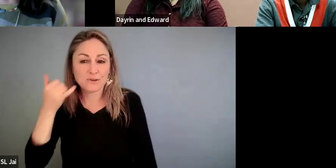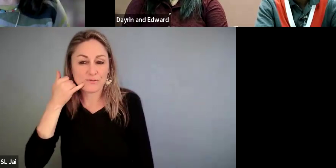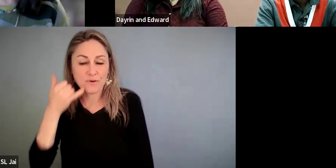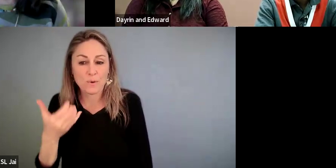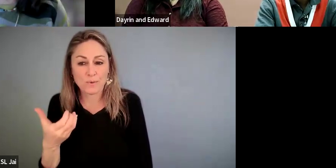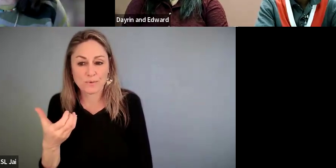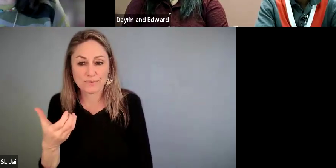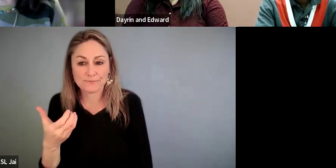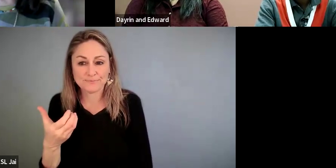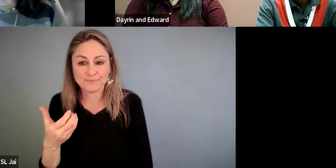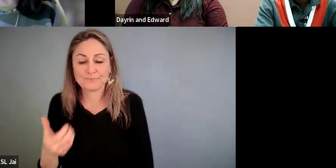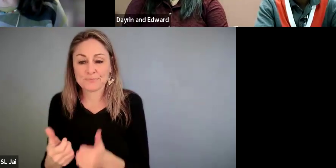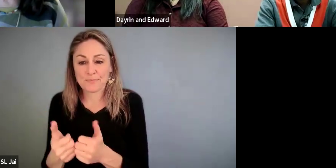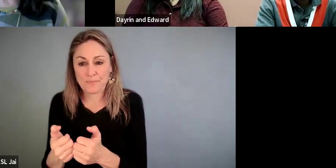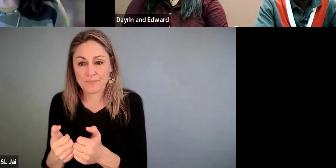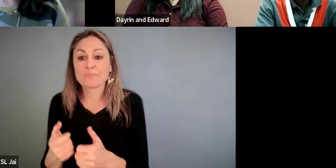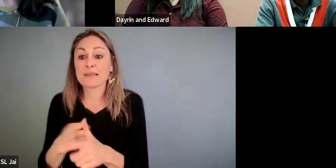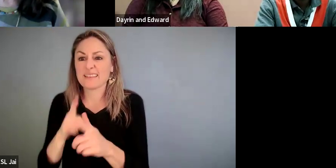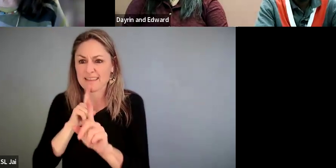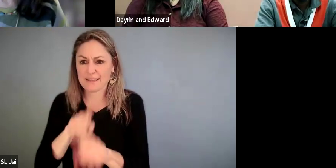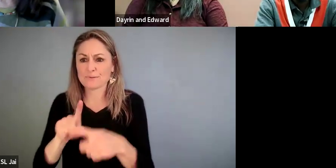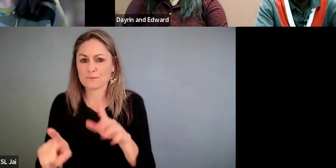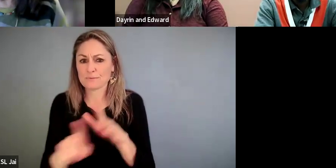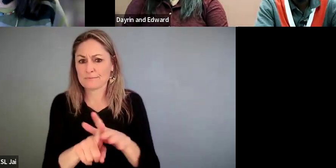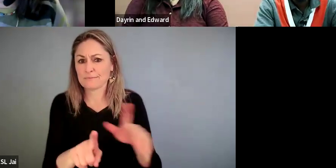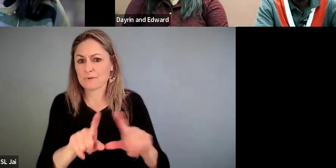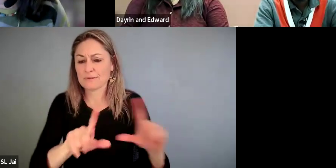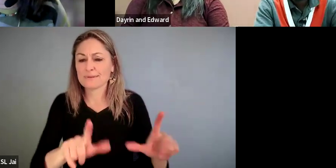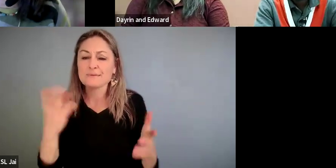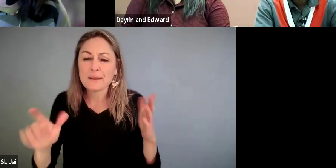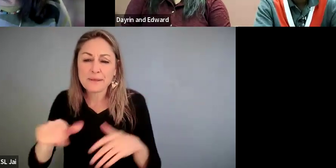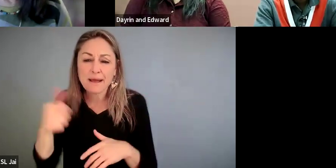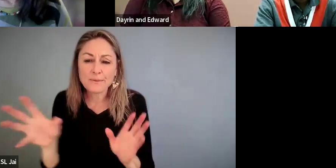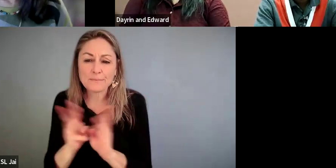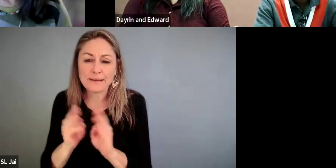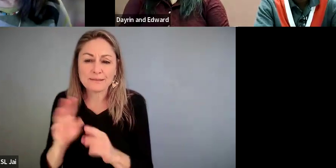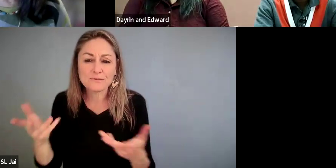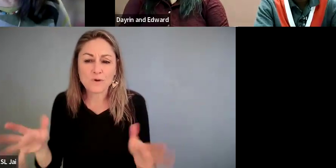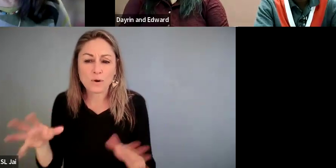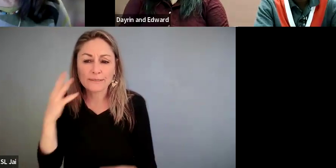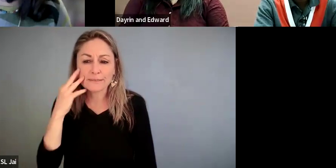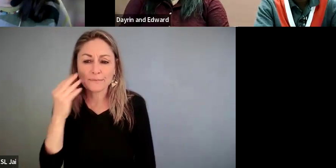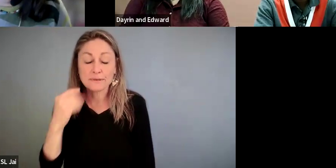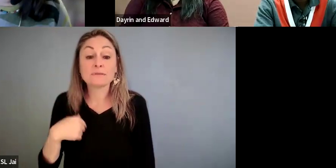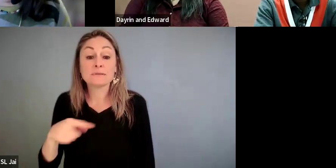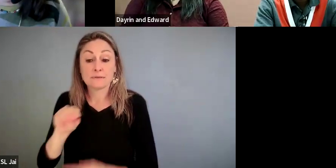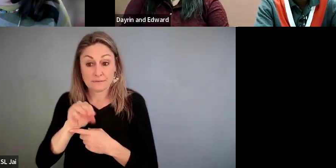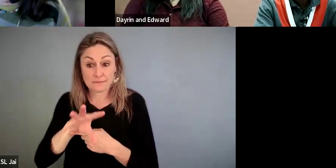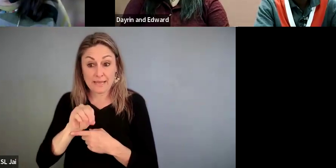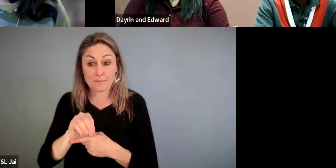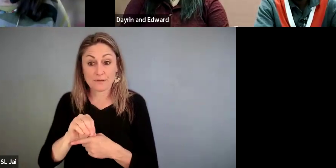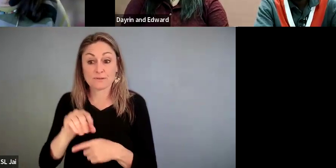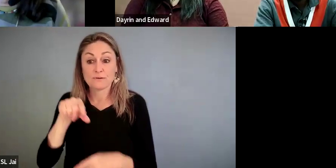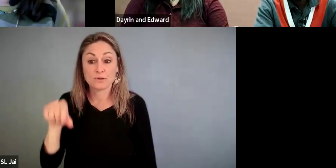okay? And then your answers will appear on the screen. You may have used these in other meetings before. So if you take a picture of this QR